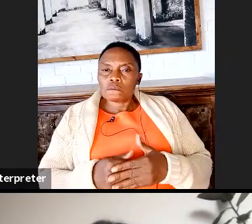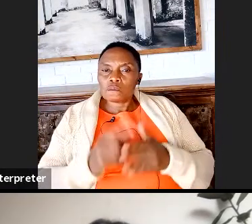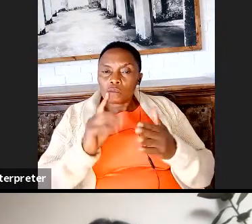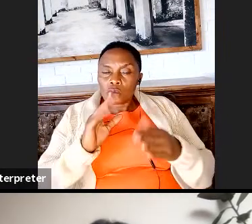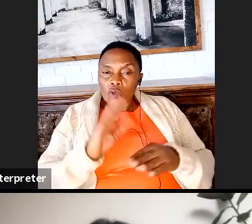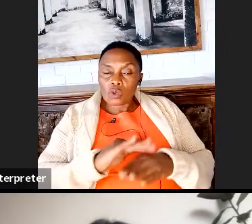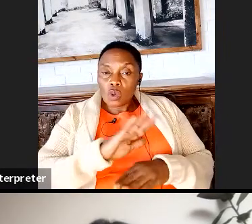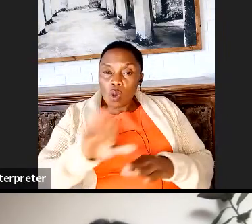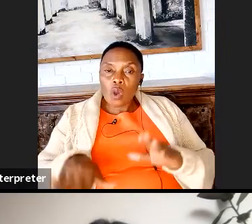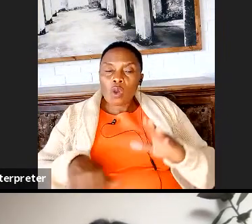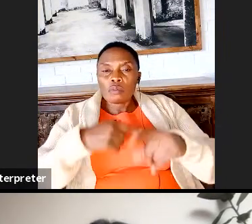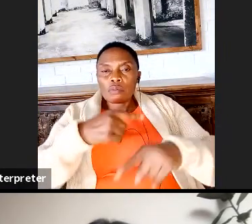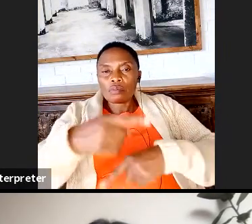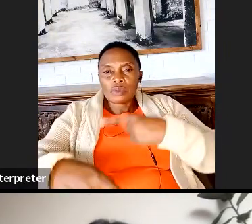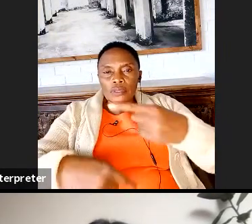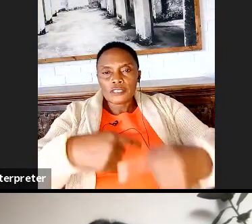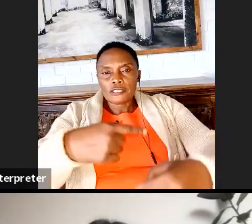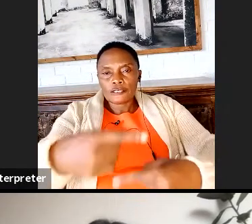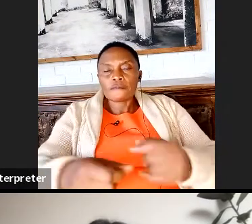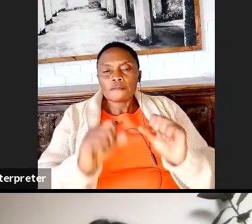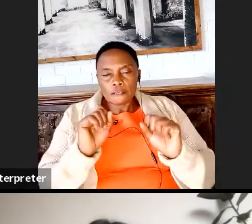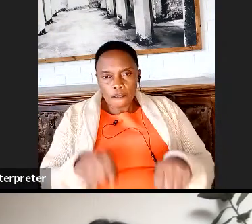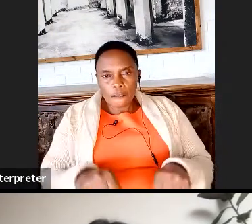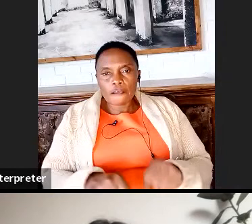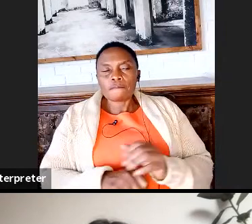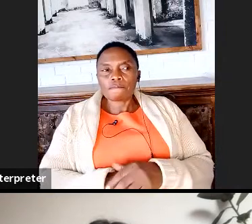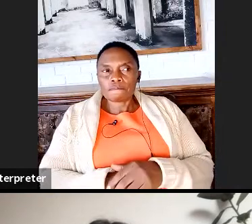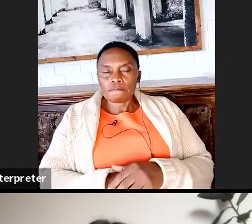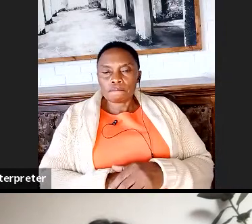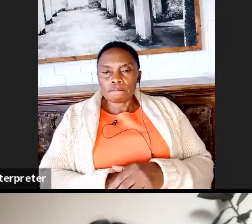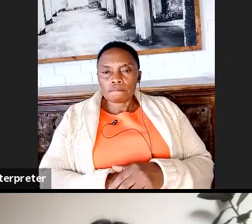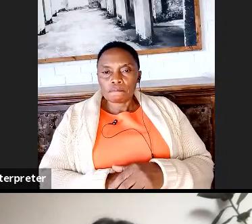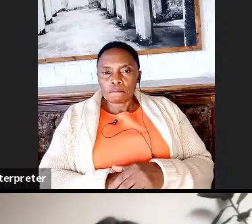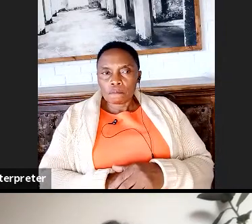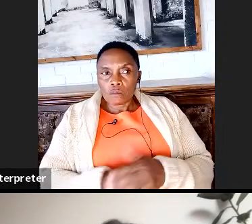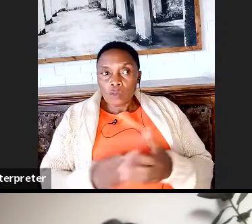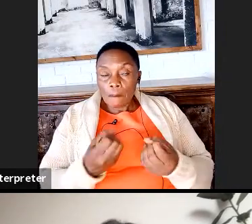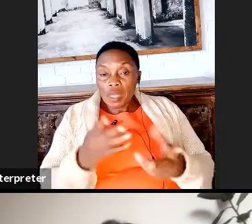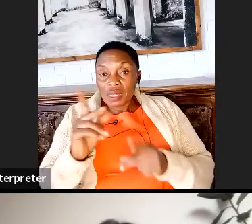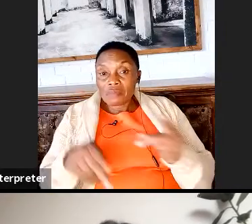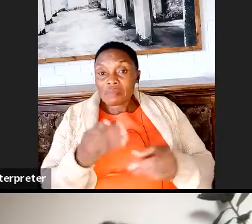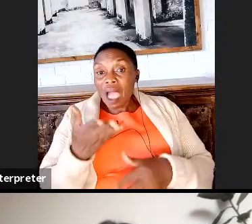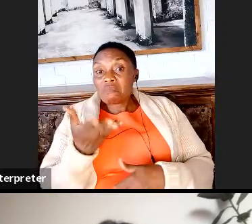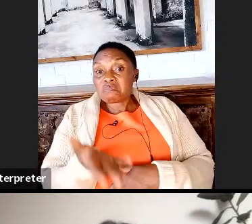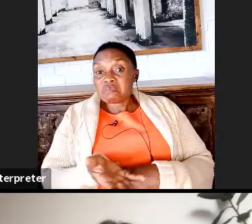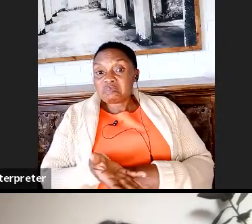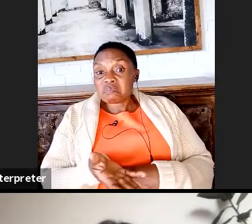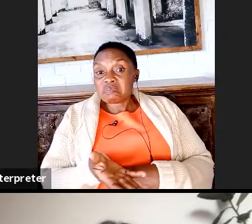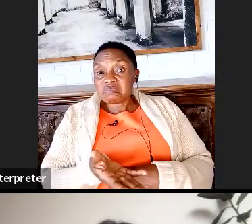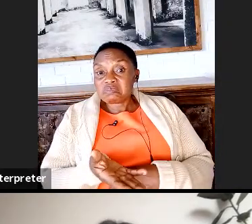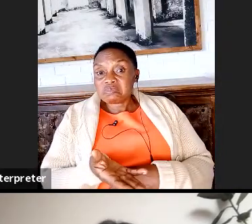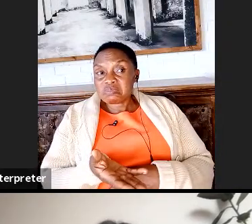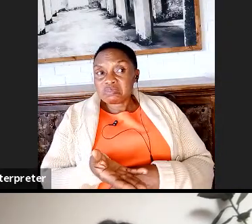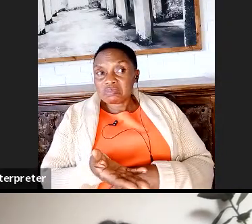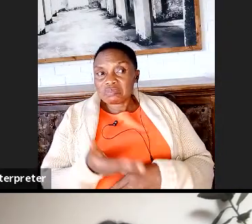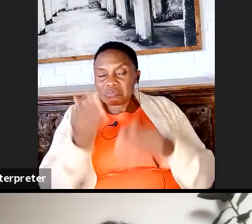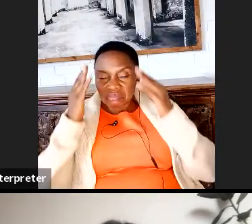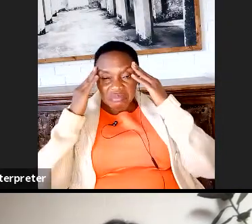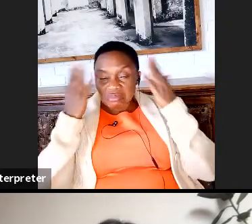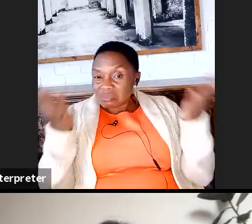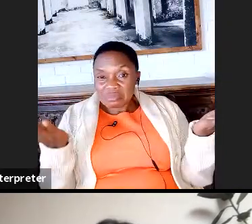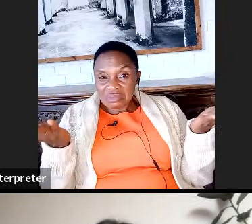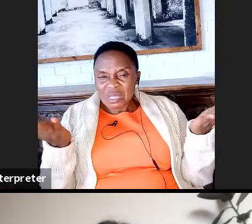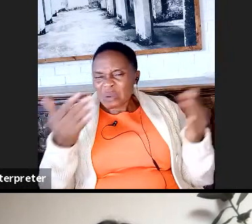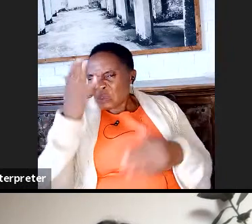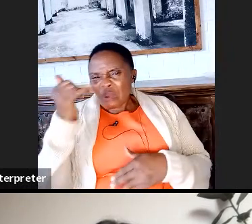that culminate into the passing of the legislation, because most people are just not aware. Some people ask, why do I need a cybercrime